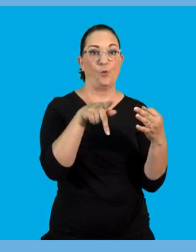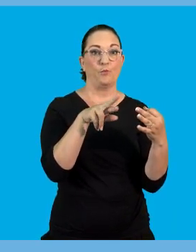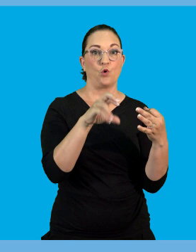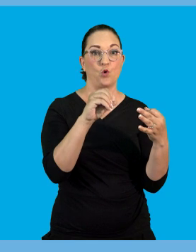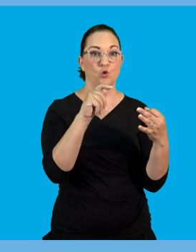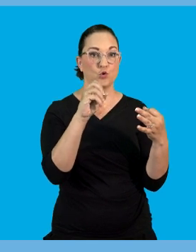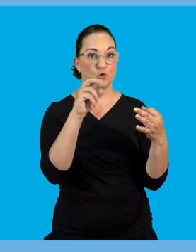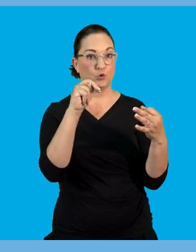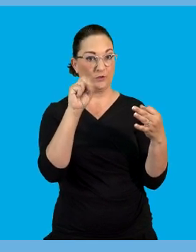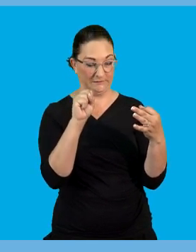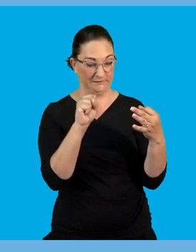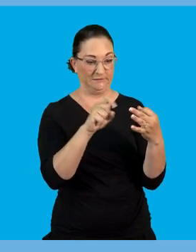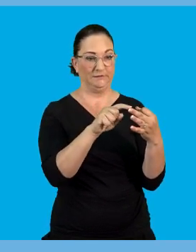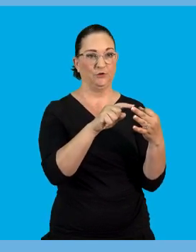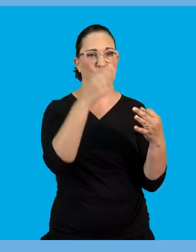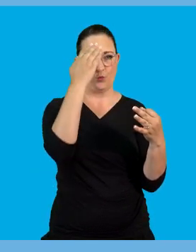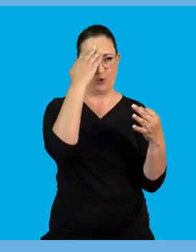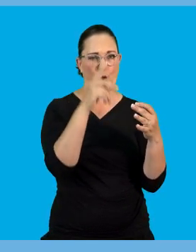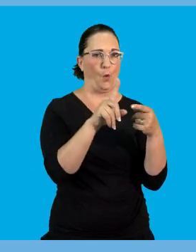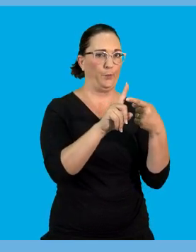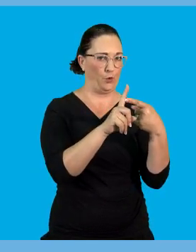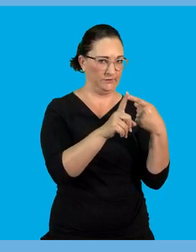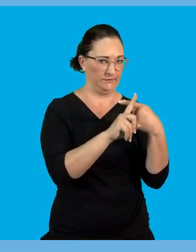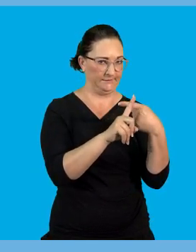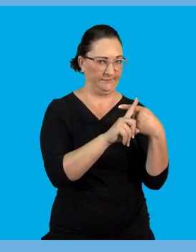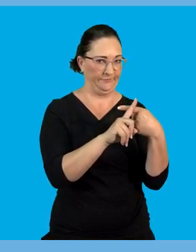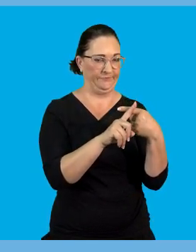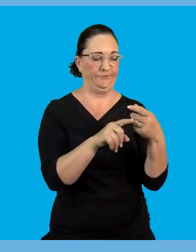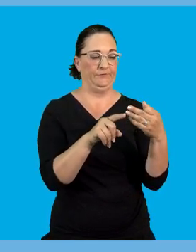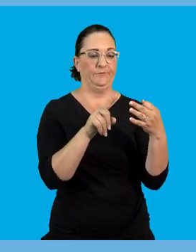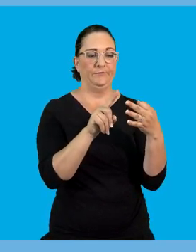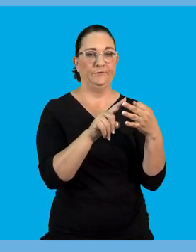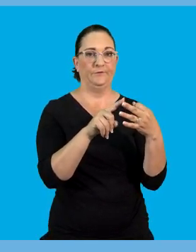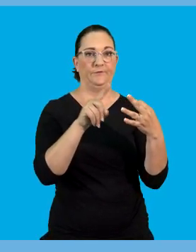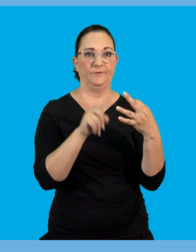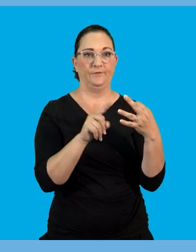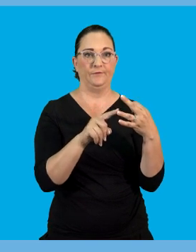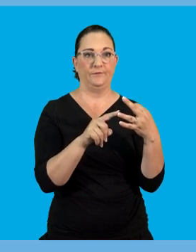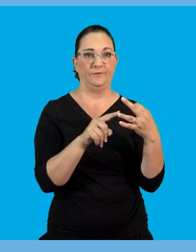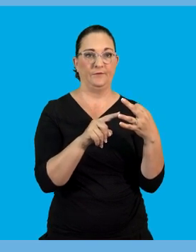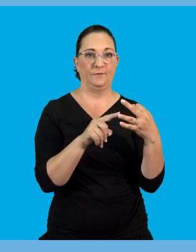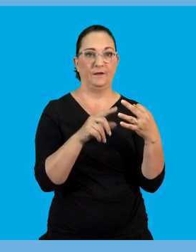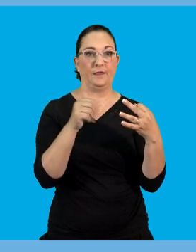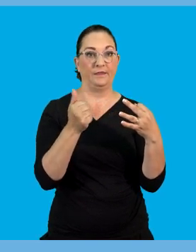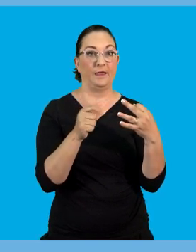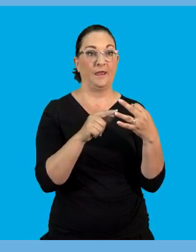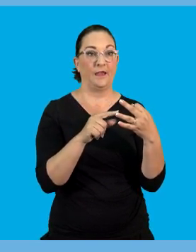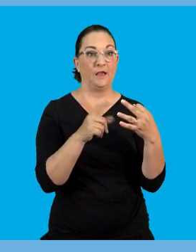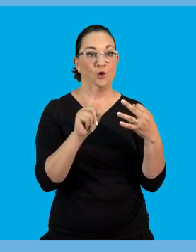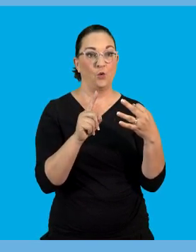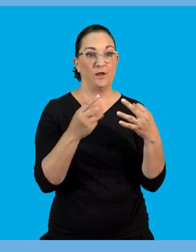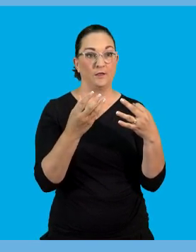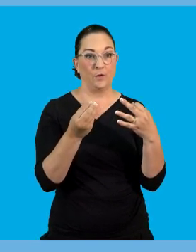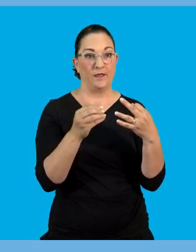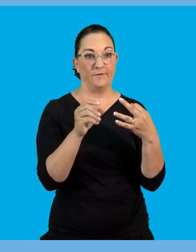up of protons, and we know that protons, they are positively charged subatomic particles. And then they're also made up of the following,